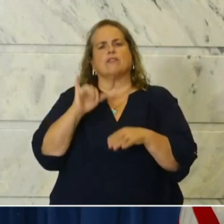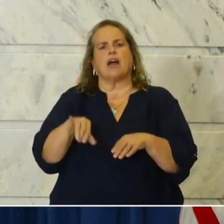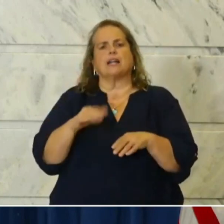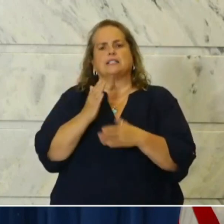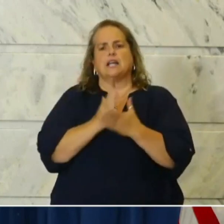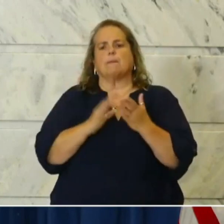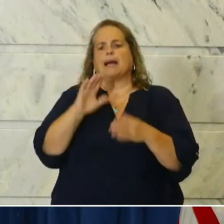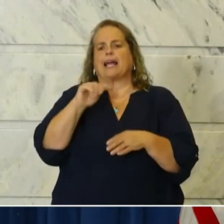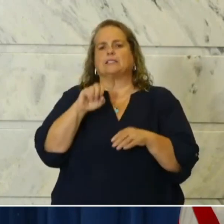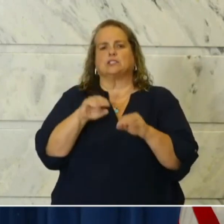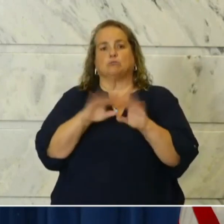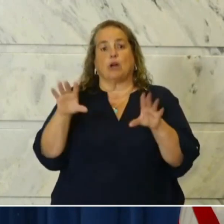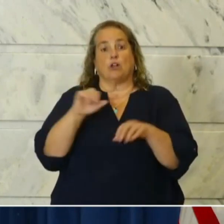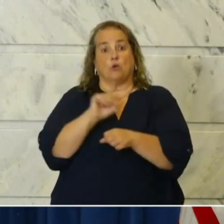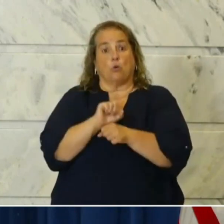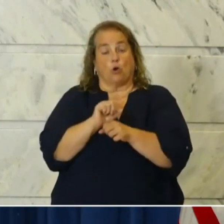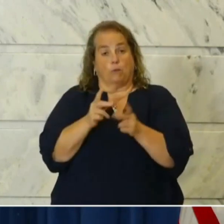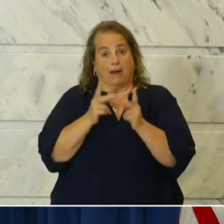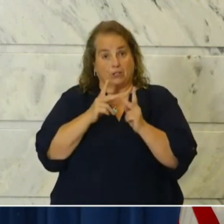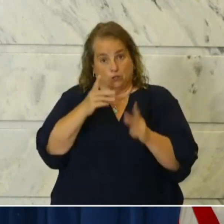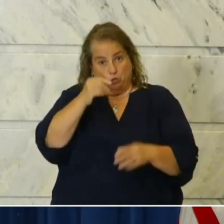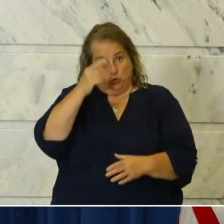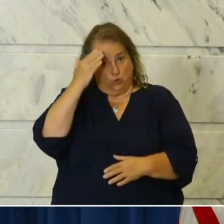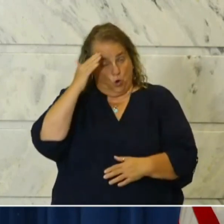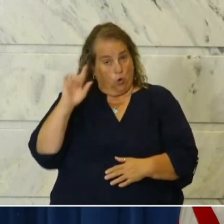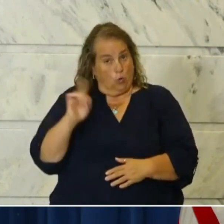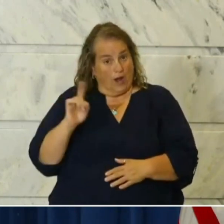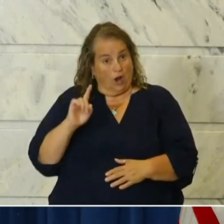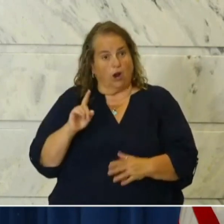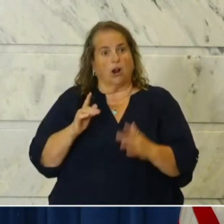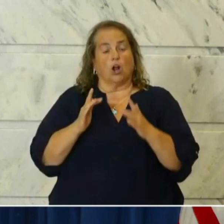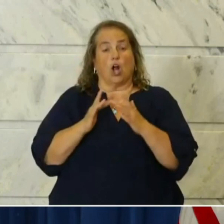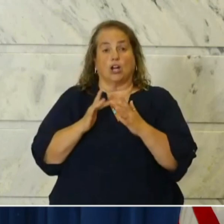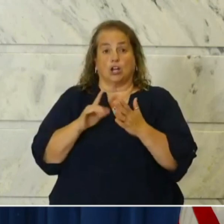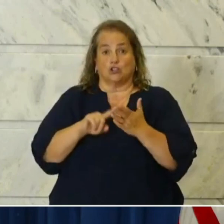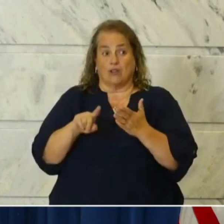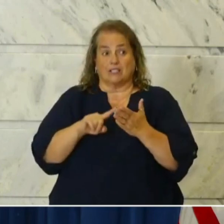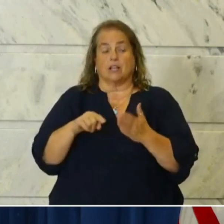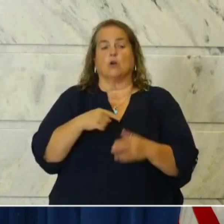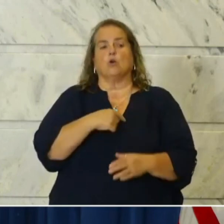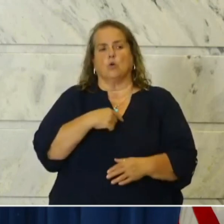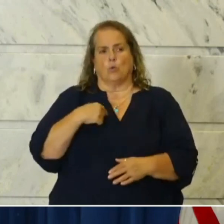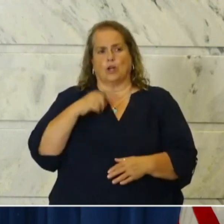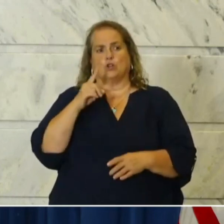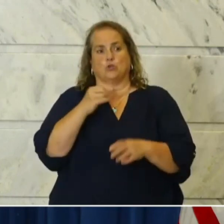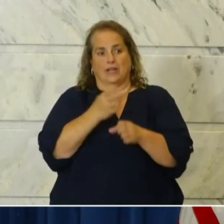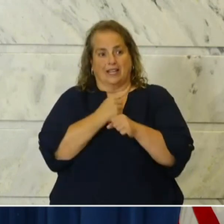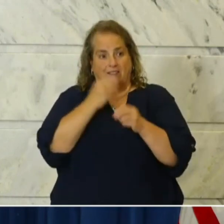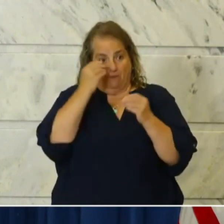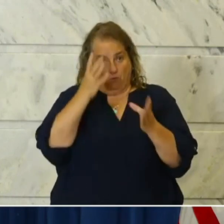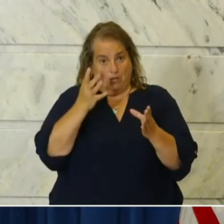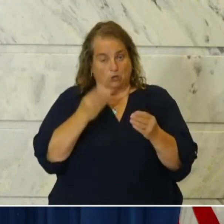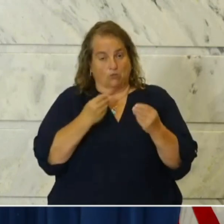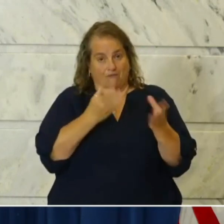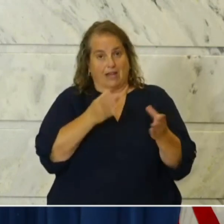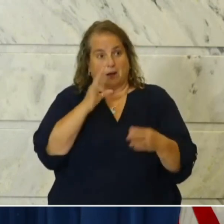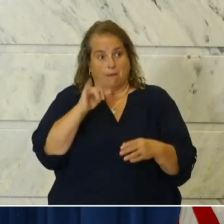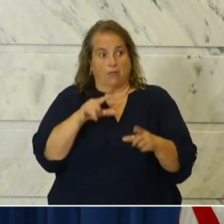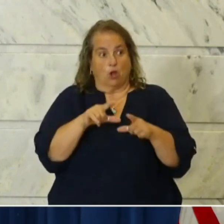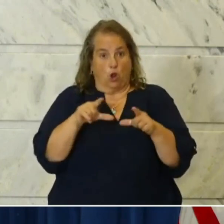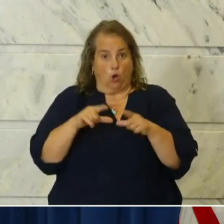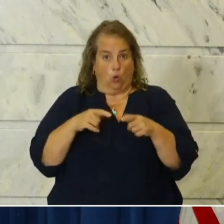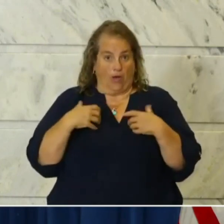spreading in workplaces? The question is on contact tracing. We get the information provided by the local health